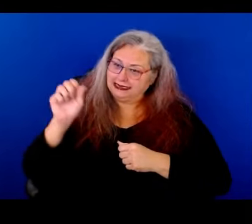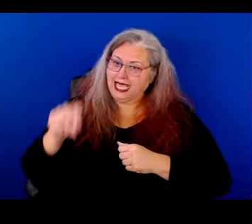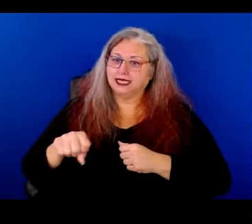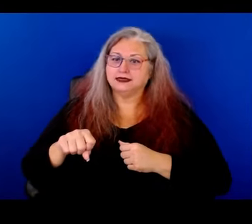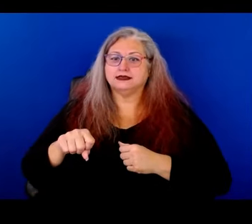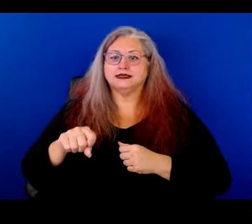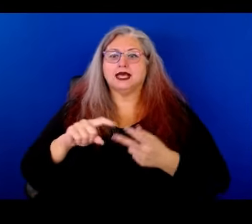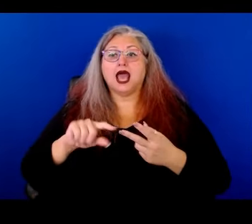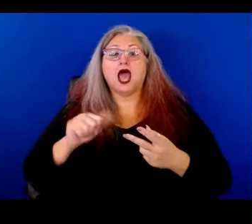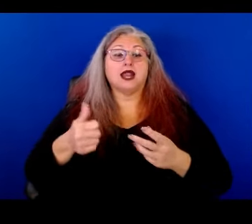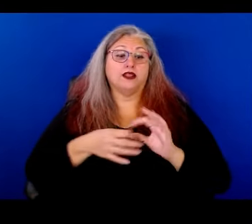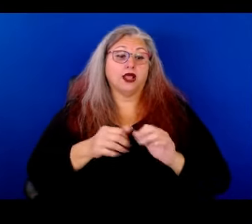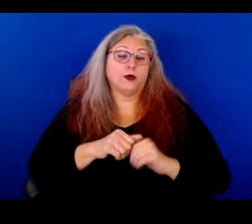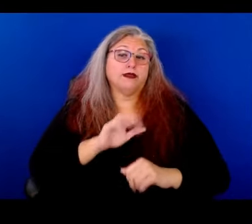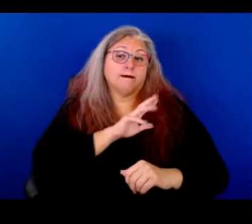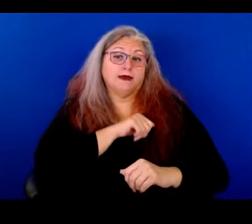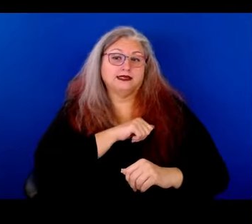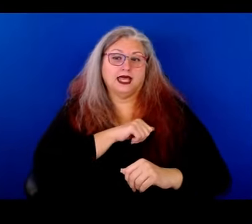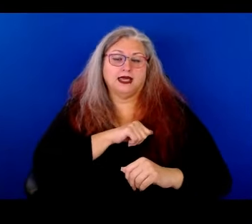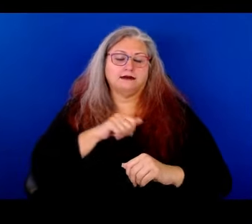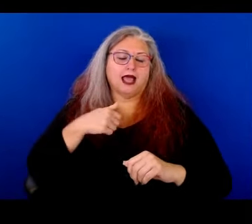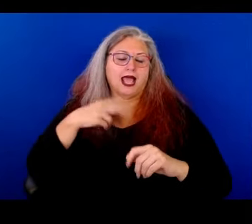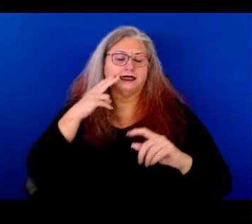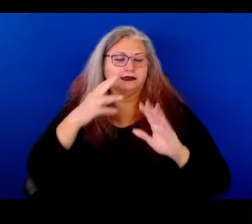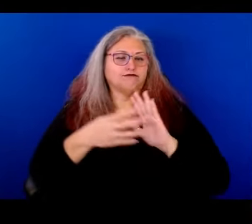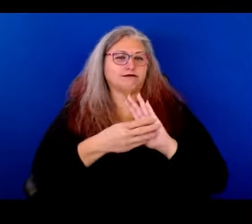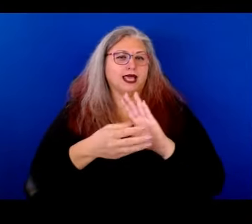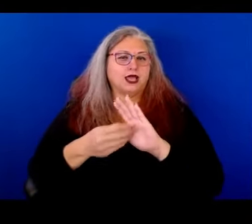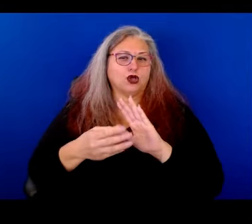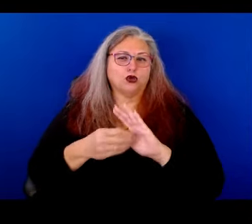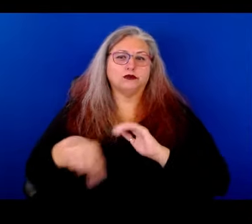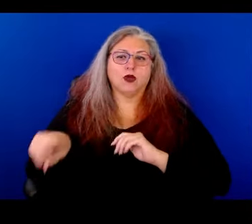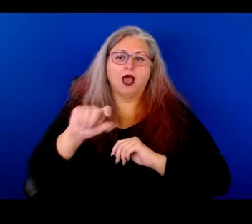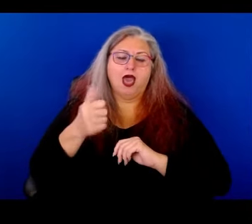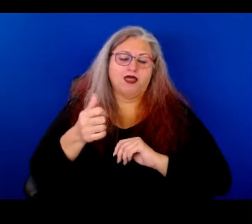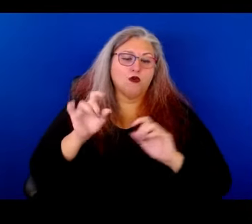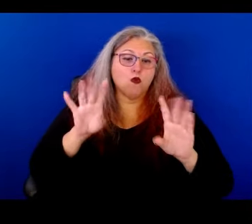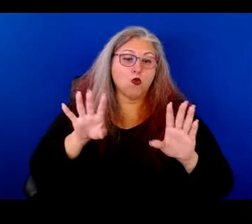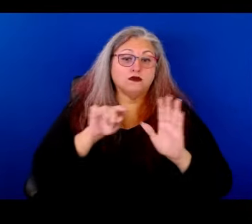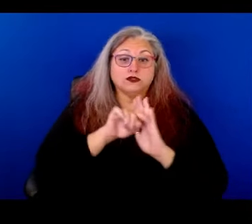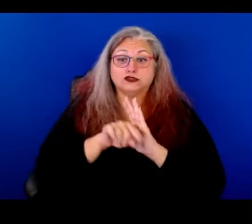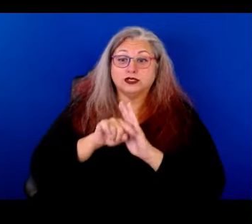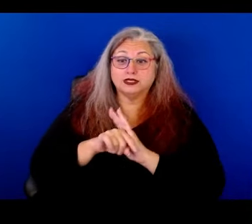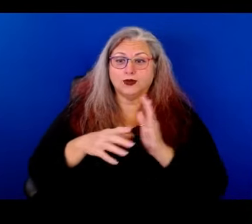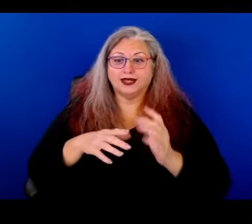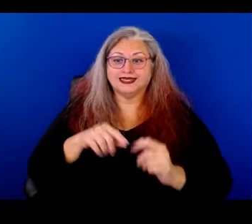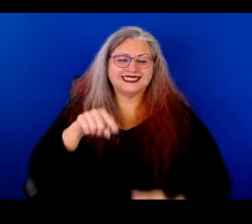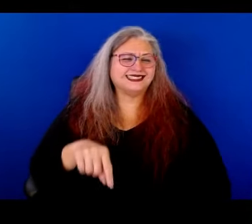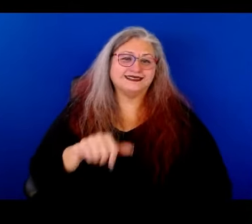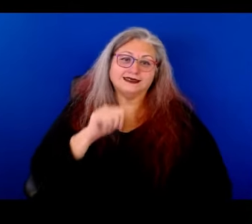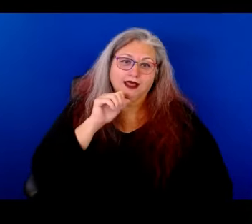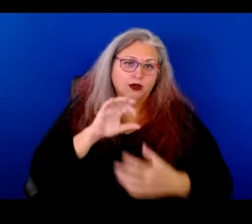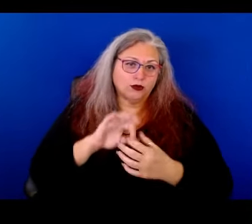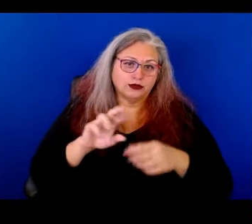another thing about Palestine that echoes other horrific genocides is this isn't